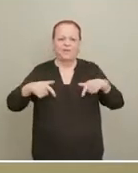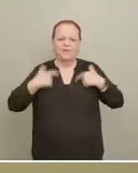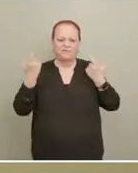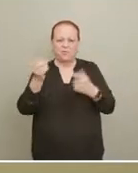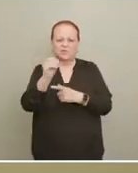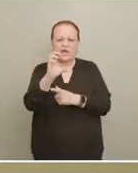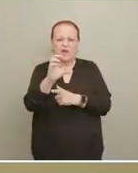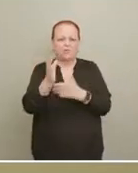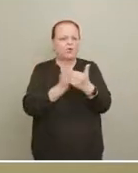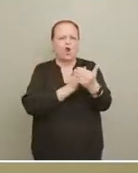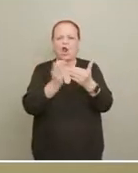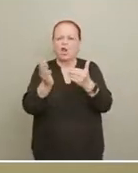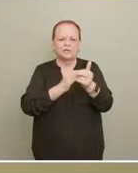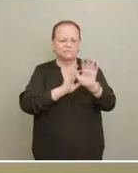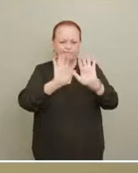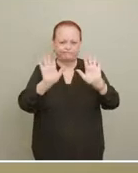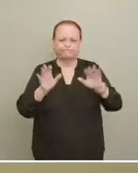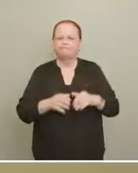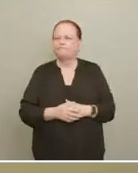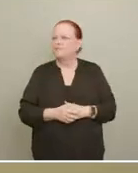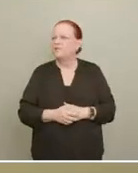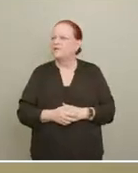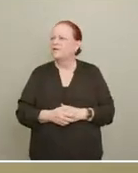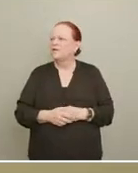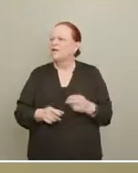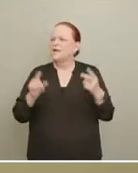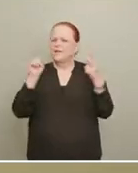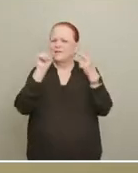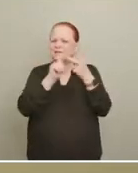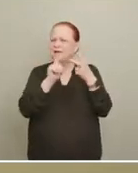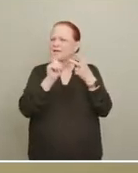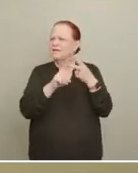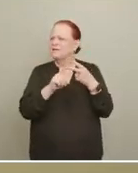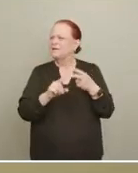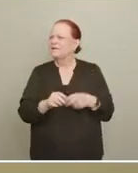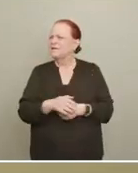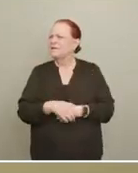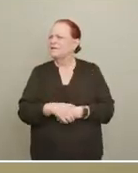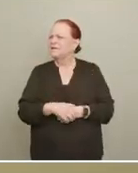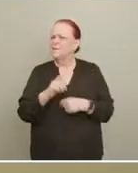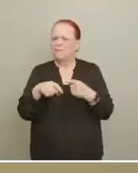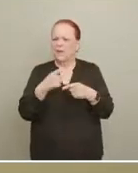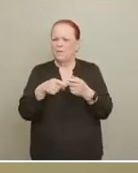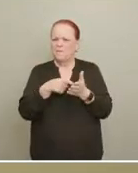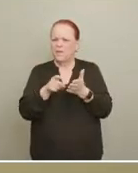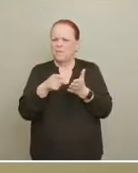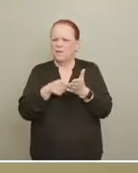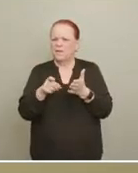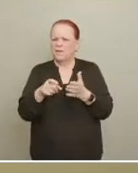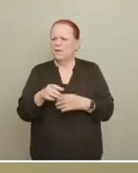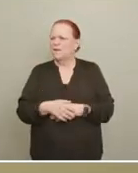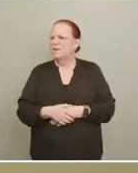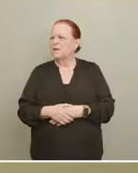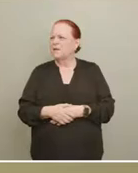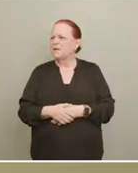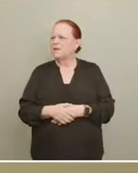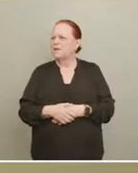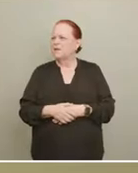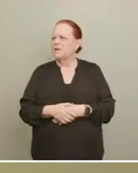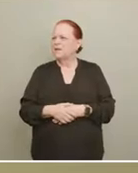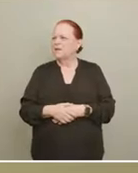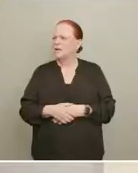And then the secondary question is in regard to, for the supervisors, as far as payment and such is concerned. Roberto, I apologize. We were having